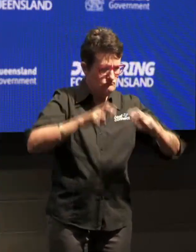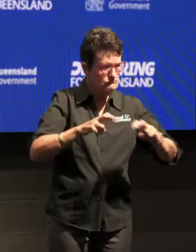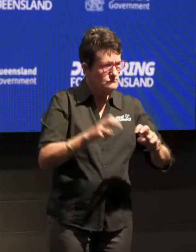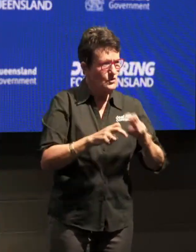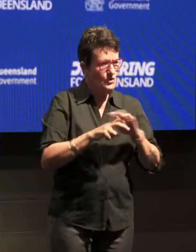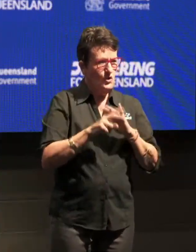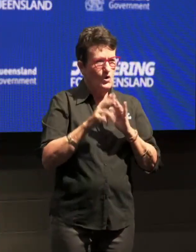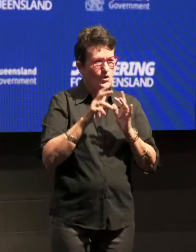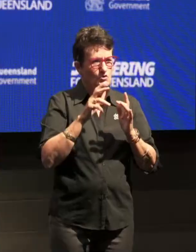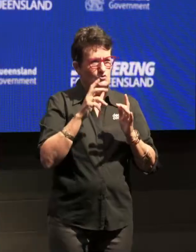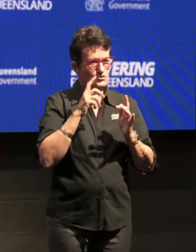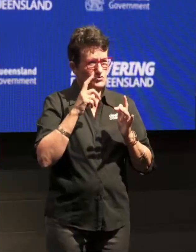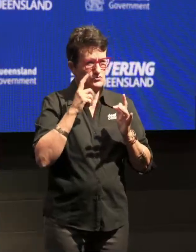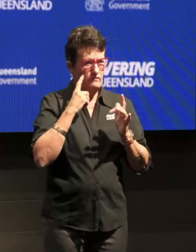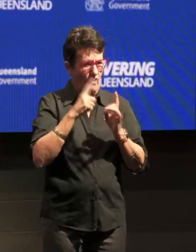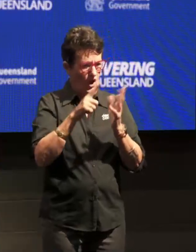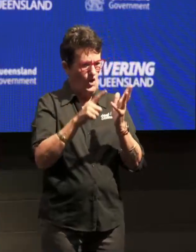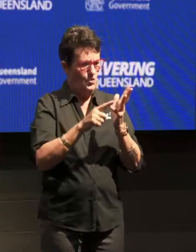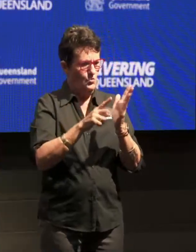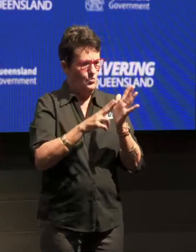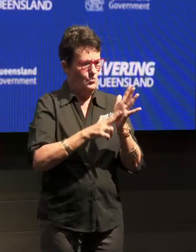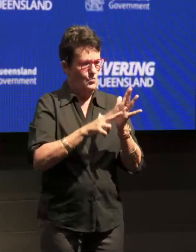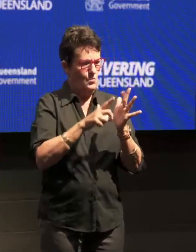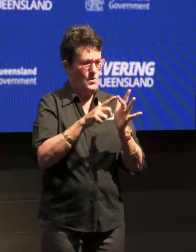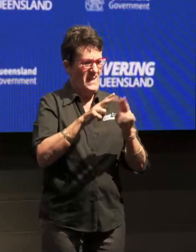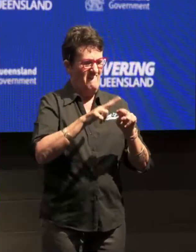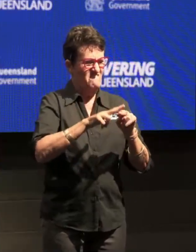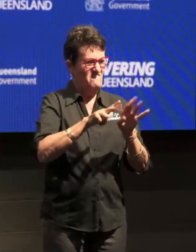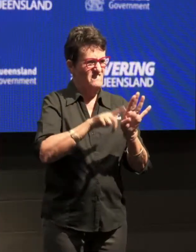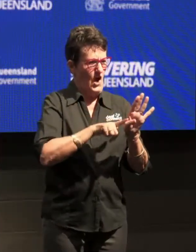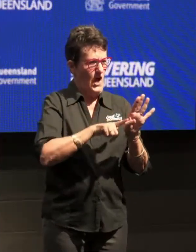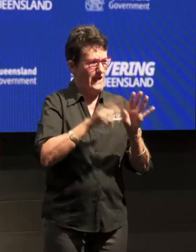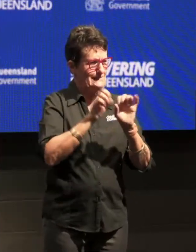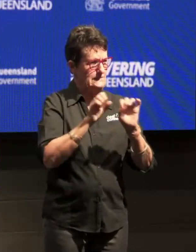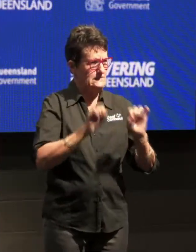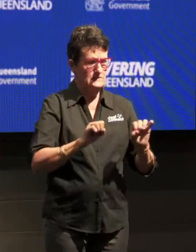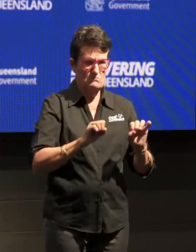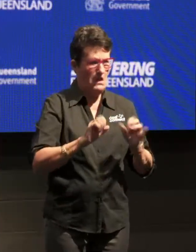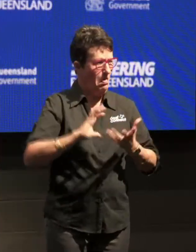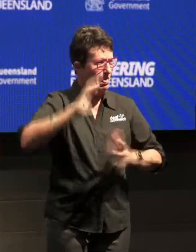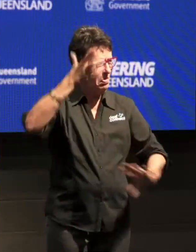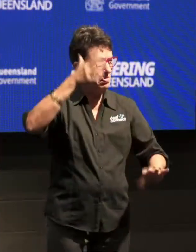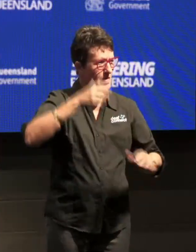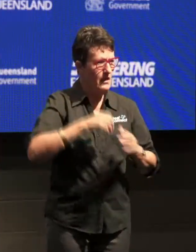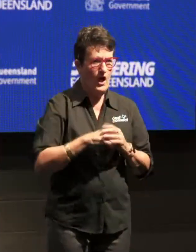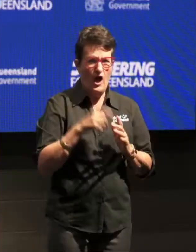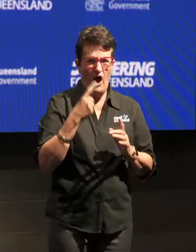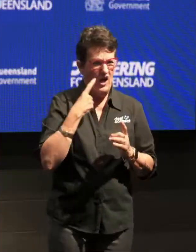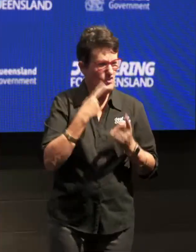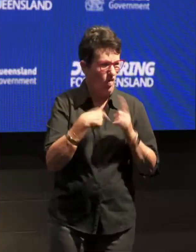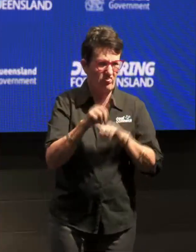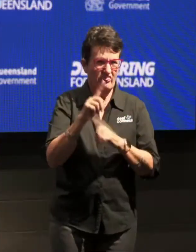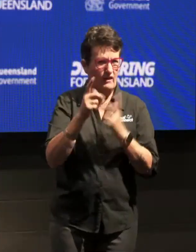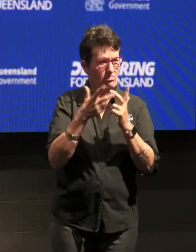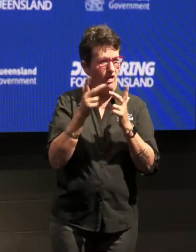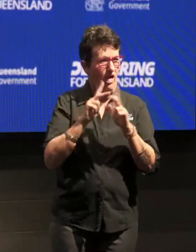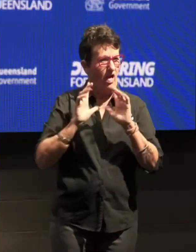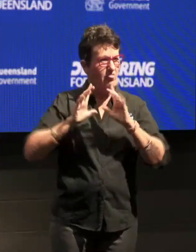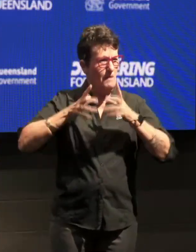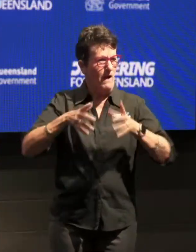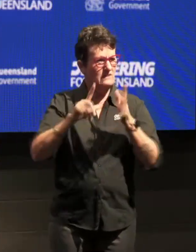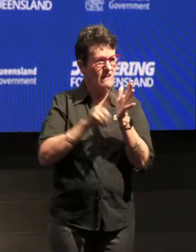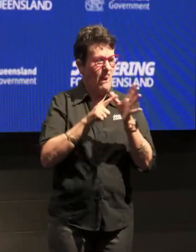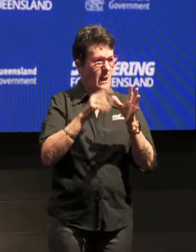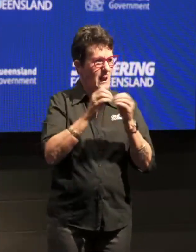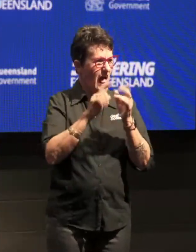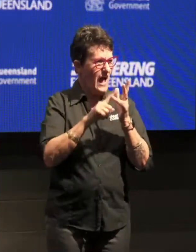Unify system, which is an absolute basket case and has been half a decade of the making. Now, I don't even think our political opponents could say the child safety